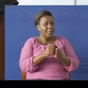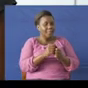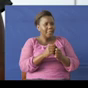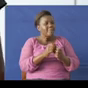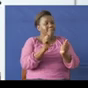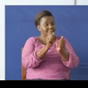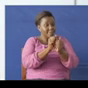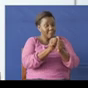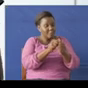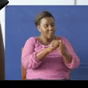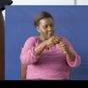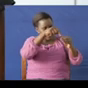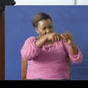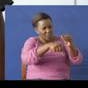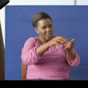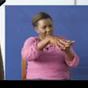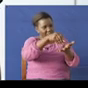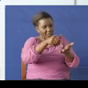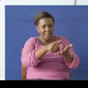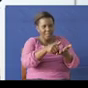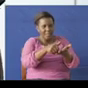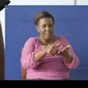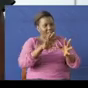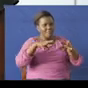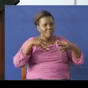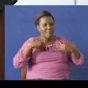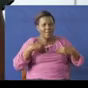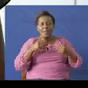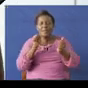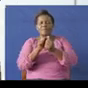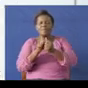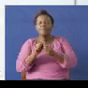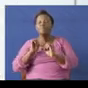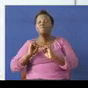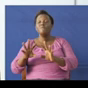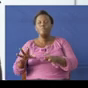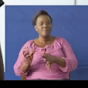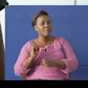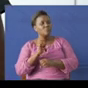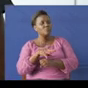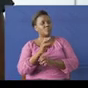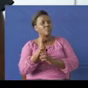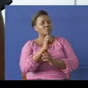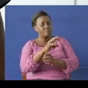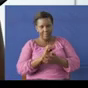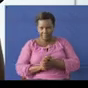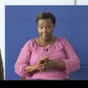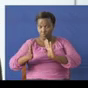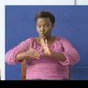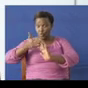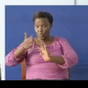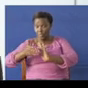when ecosystems cannot get rid of substances introduced into the environment.